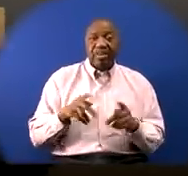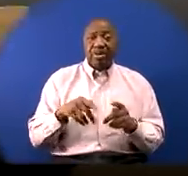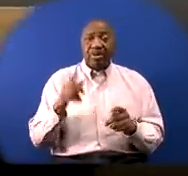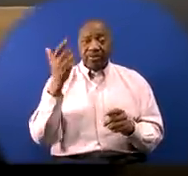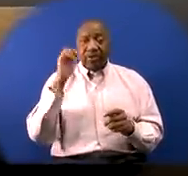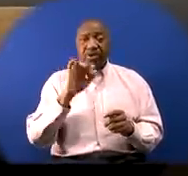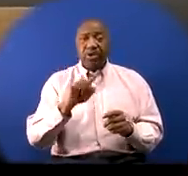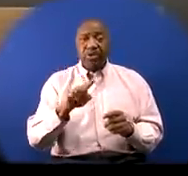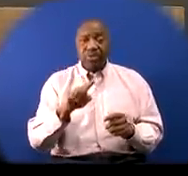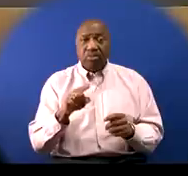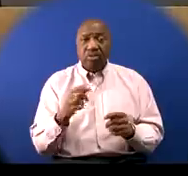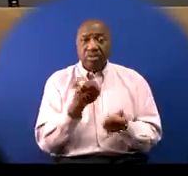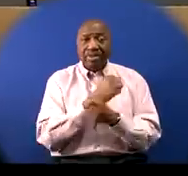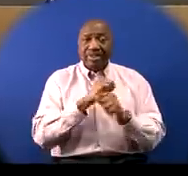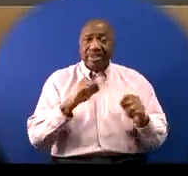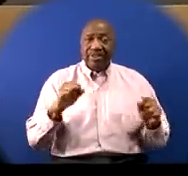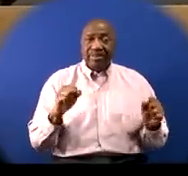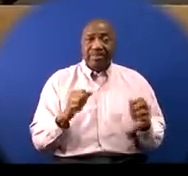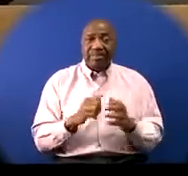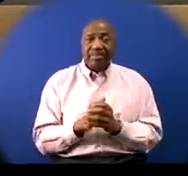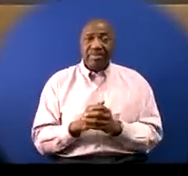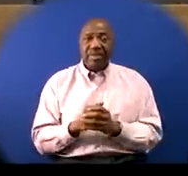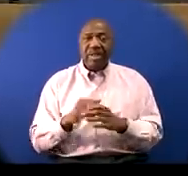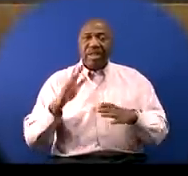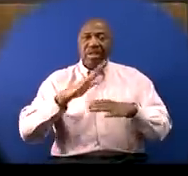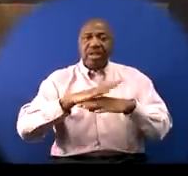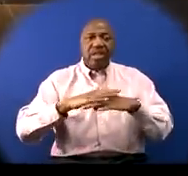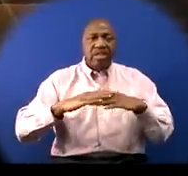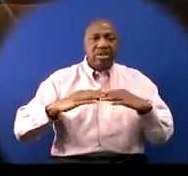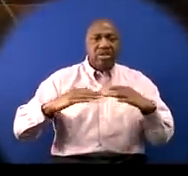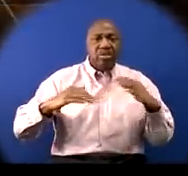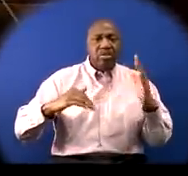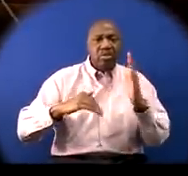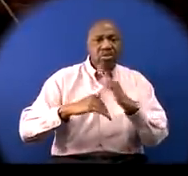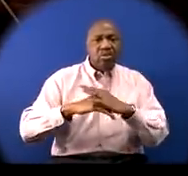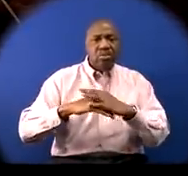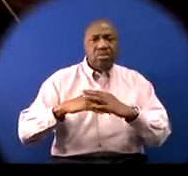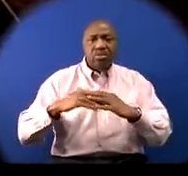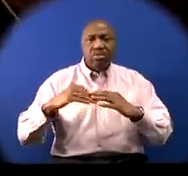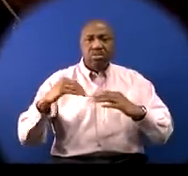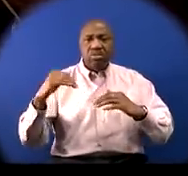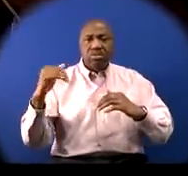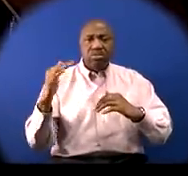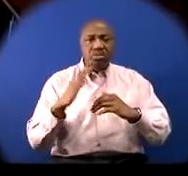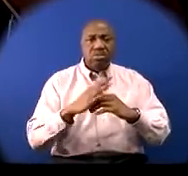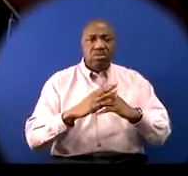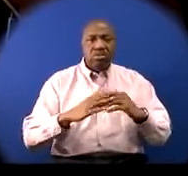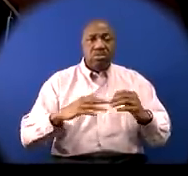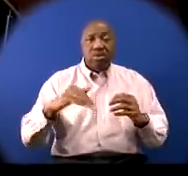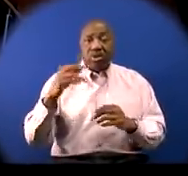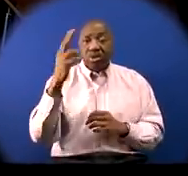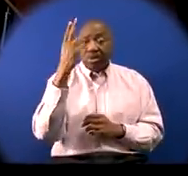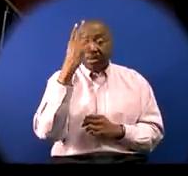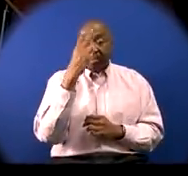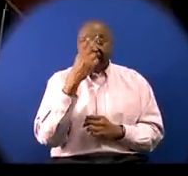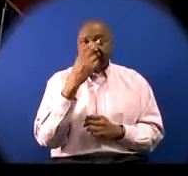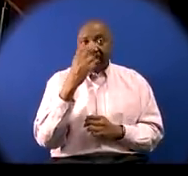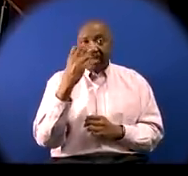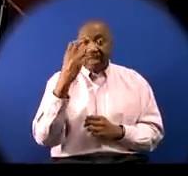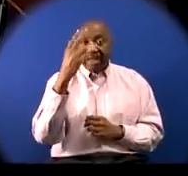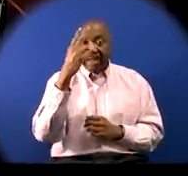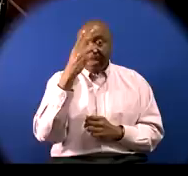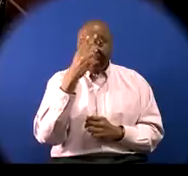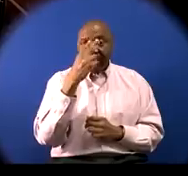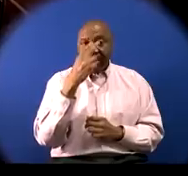saved. It soothes my doubts and calms my fears. Sing, beloved. Sing, church.